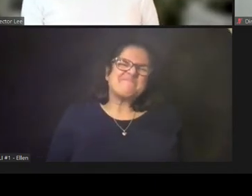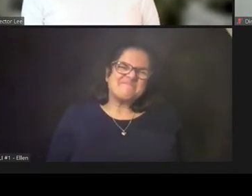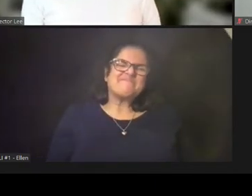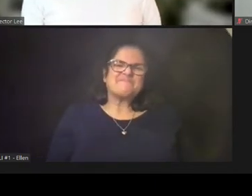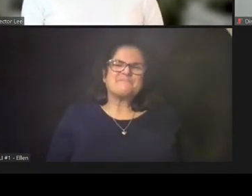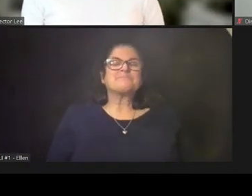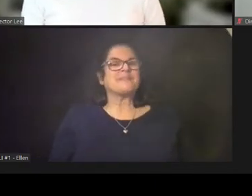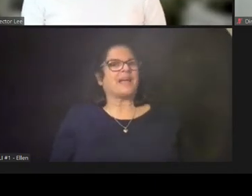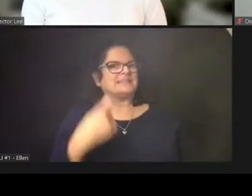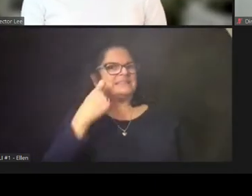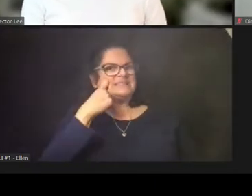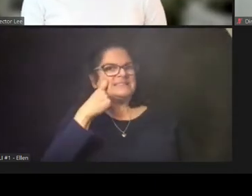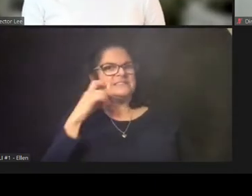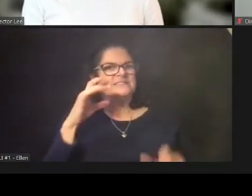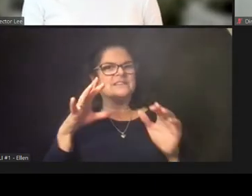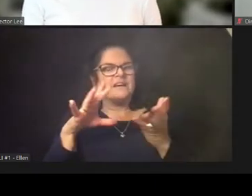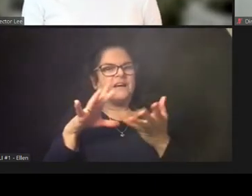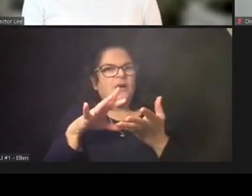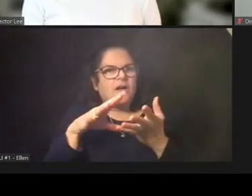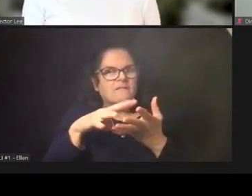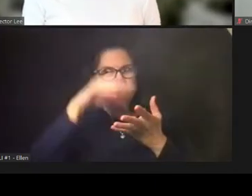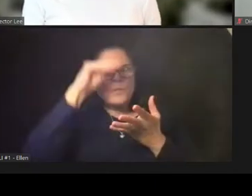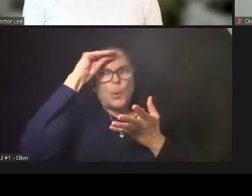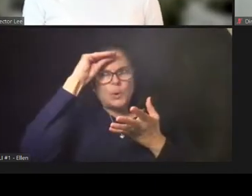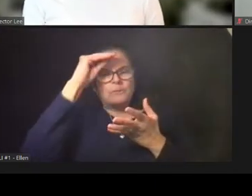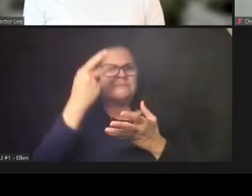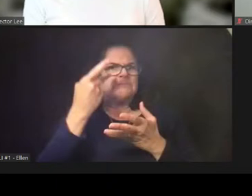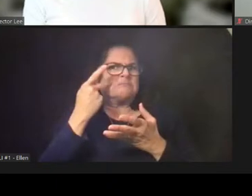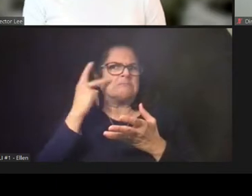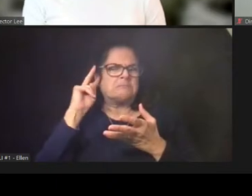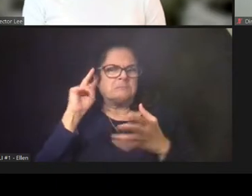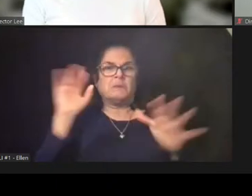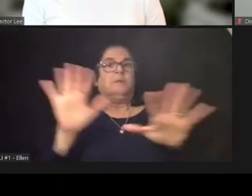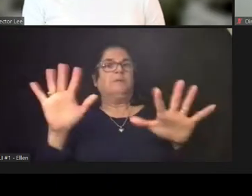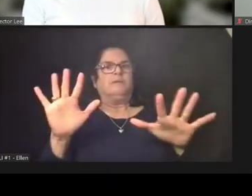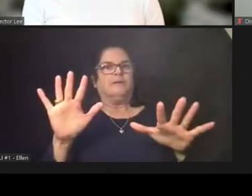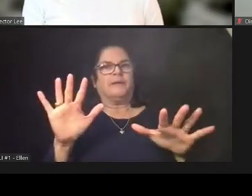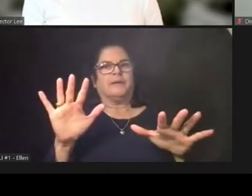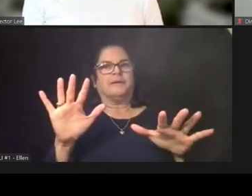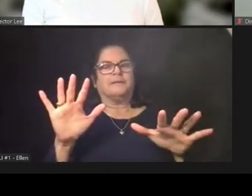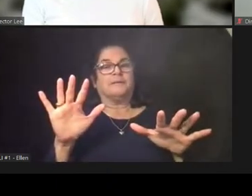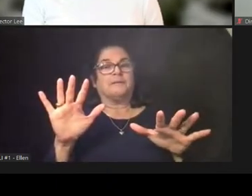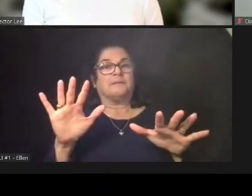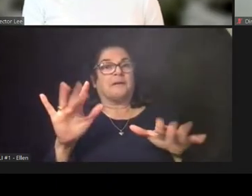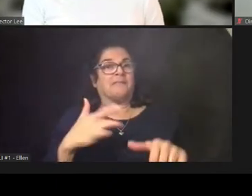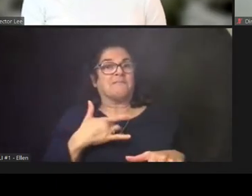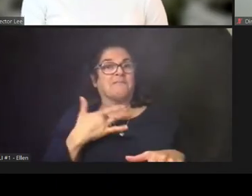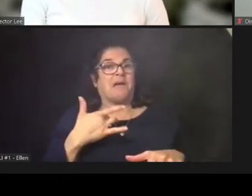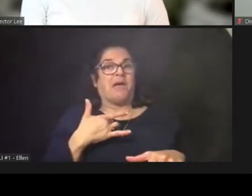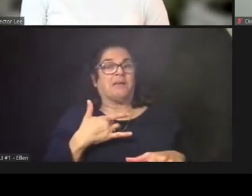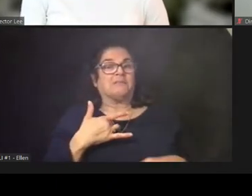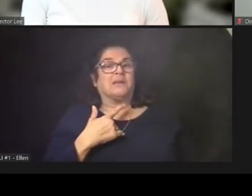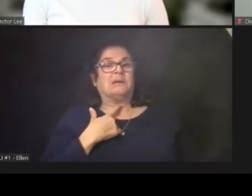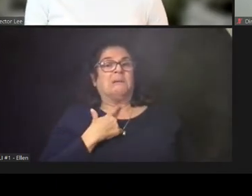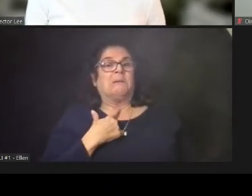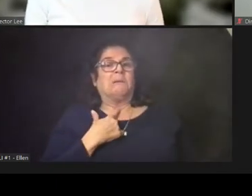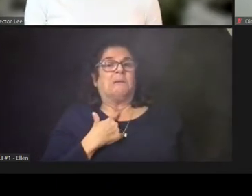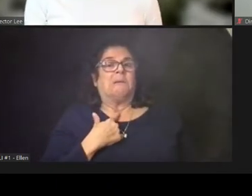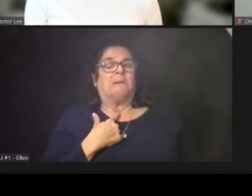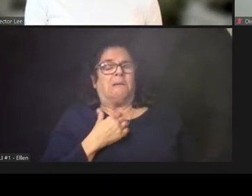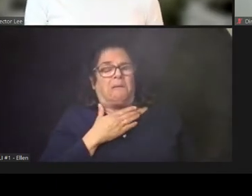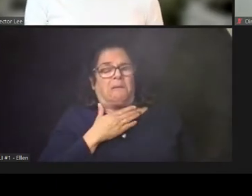the other day, you know, it was like a rock had I swallowed a rock,